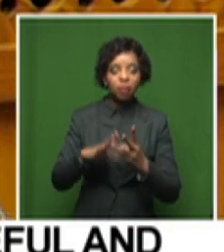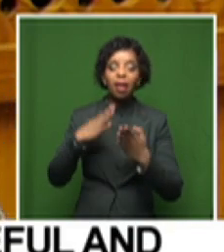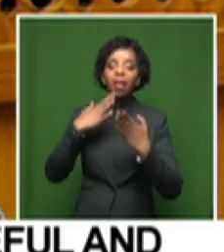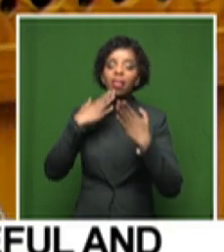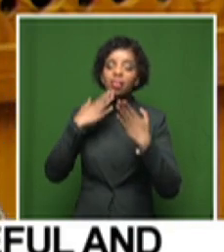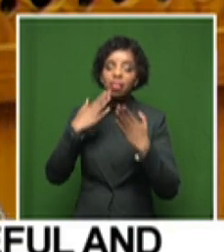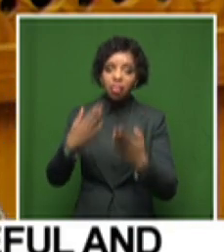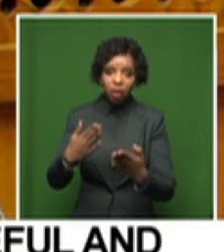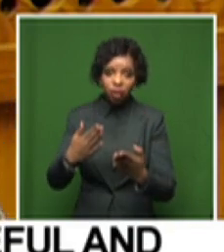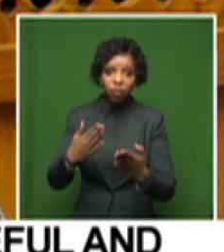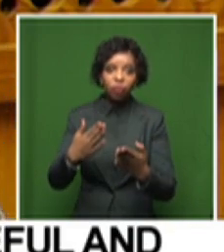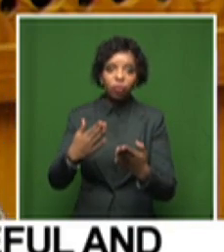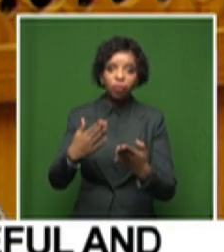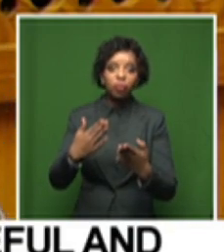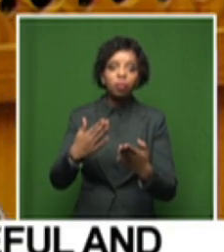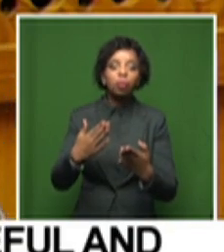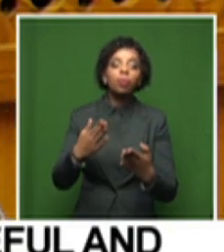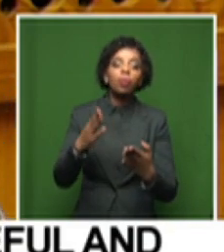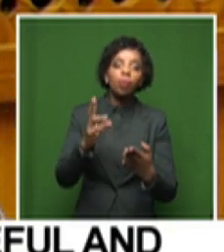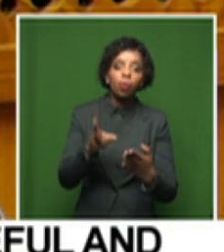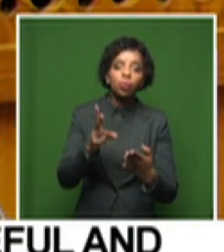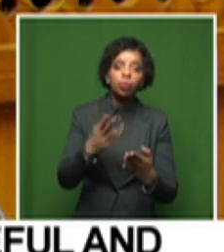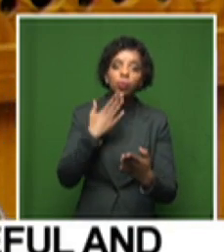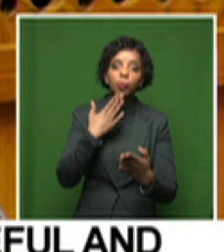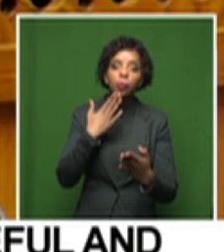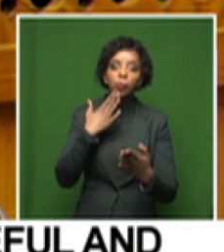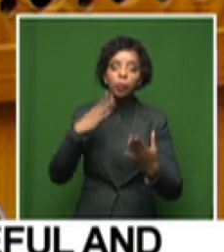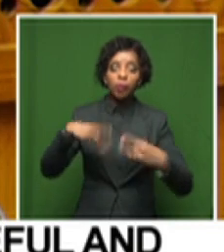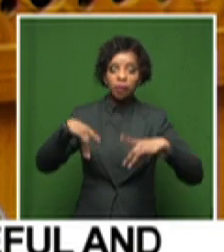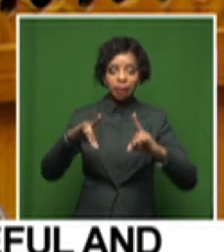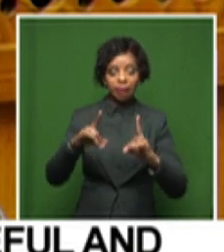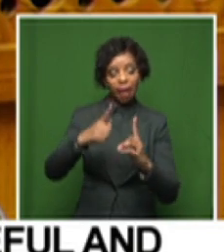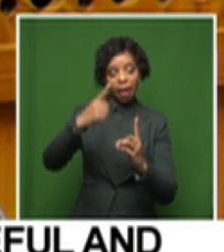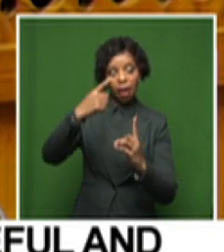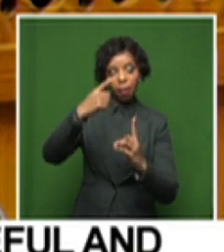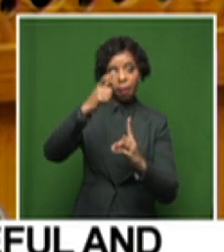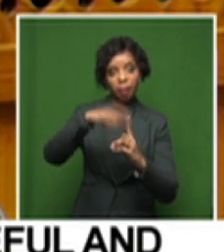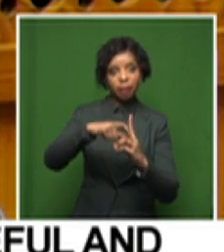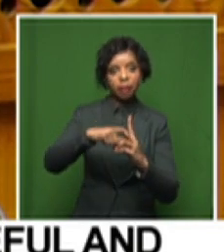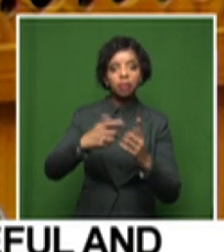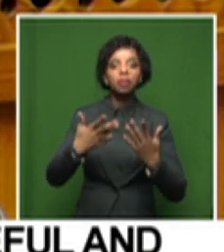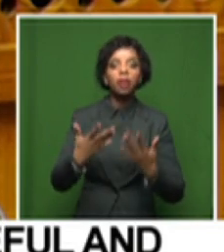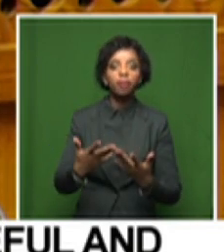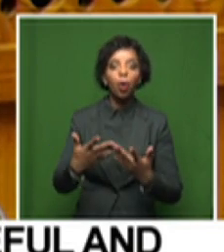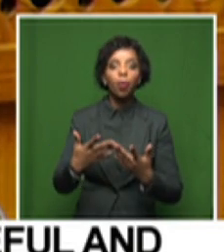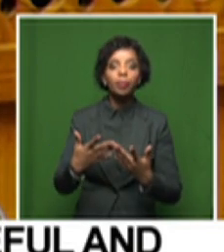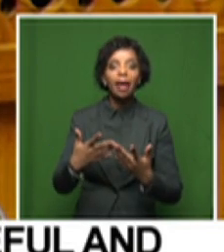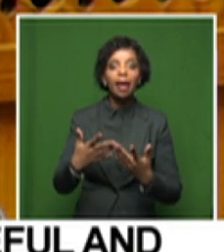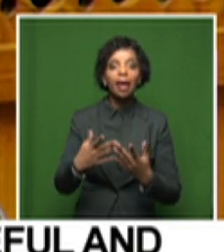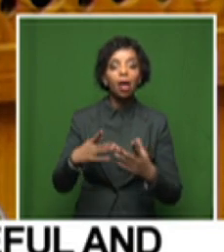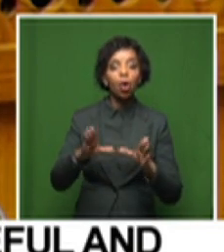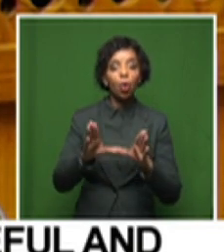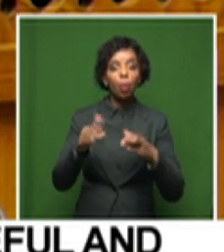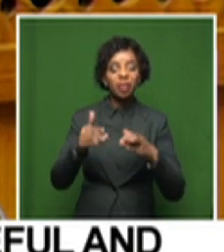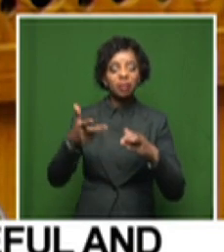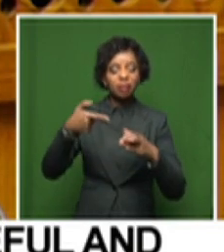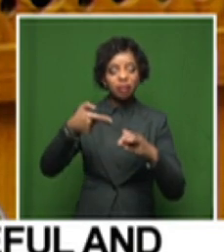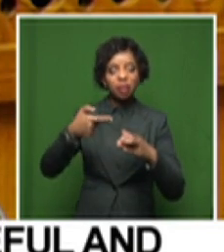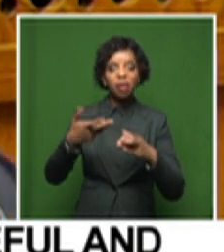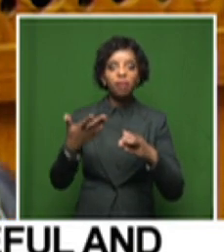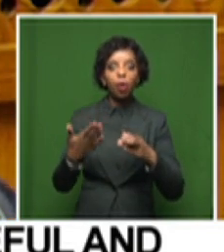Thanks are also due to the chairpersons of the Standing Committee on Finance and Appropriations